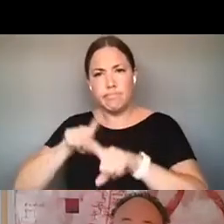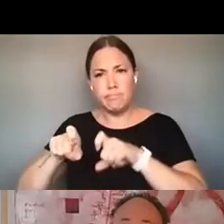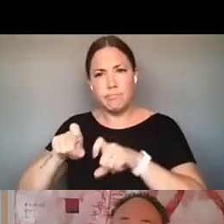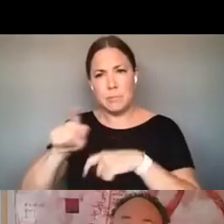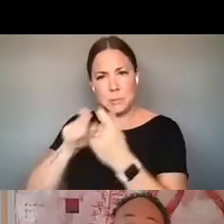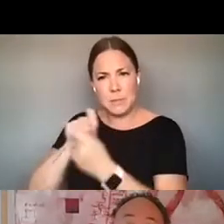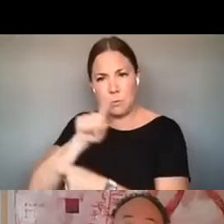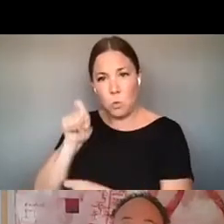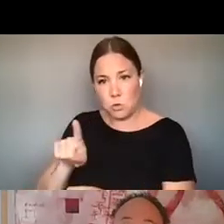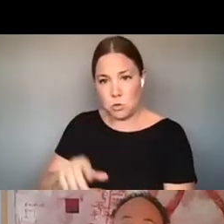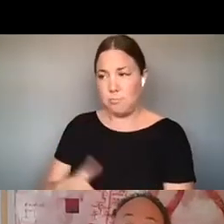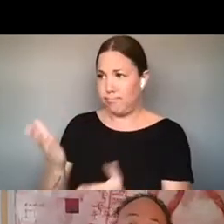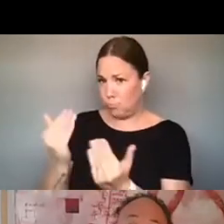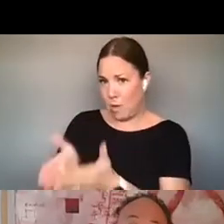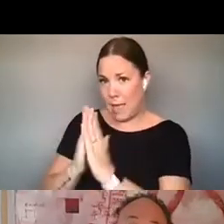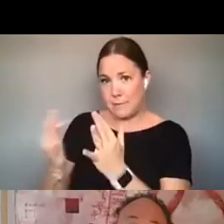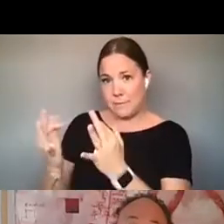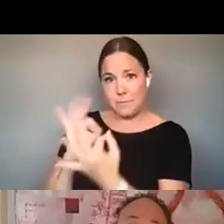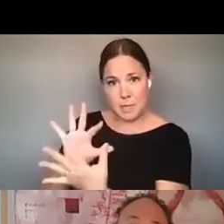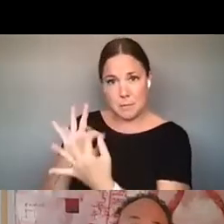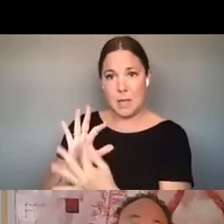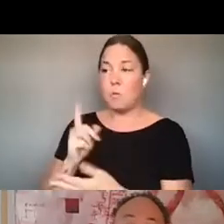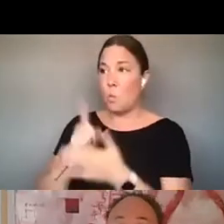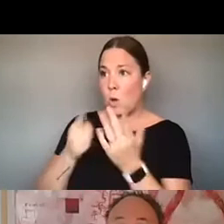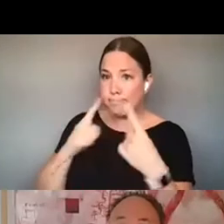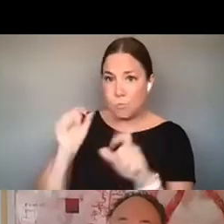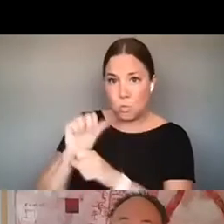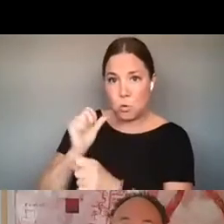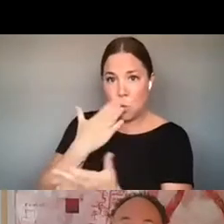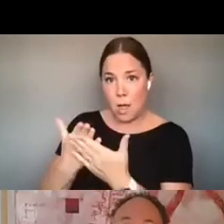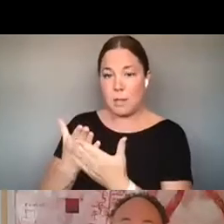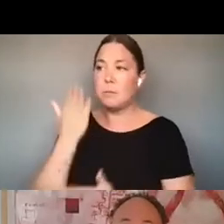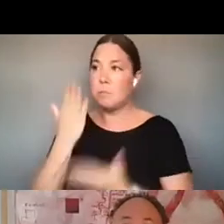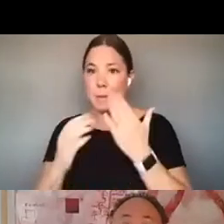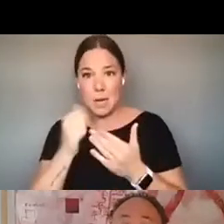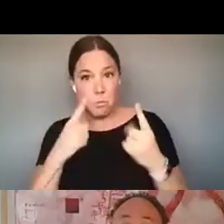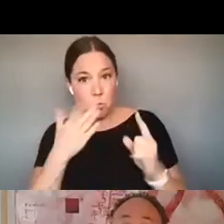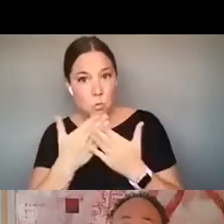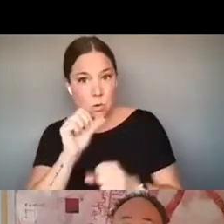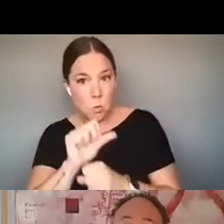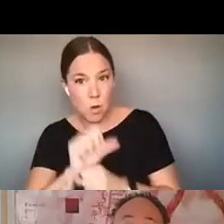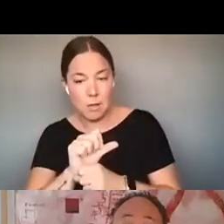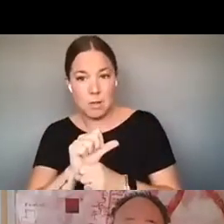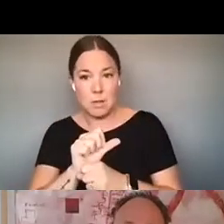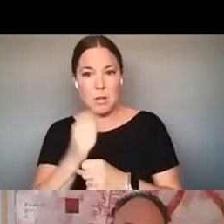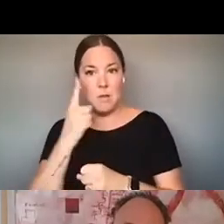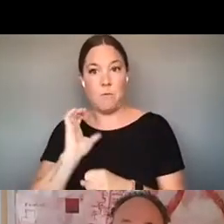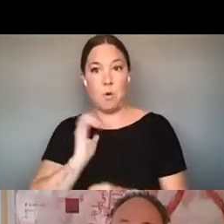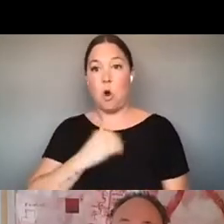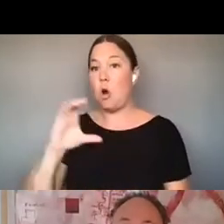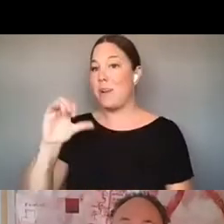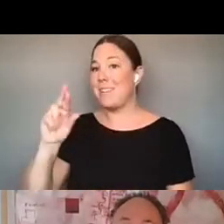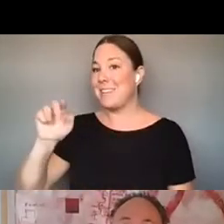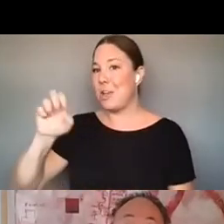asked for feedback on what worked and perhaps what didn't work for the NEA's rollout of the CARES Act program.